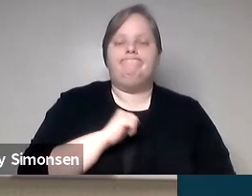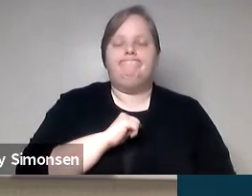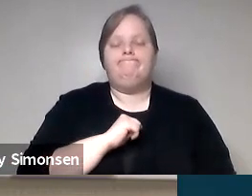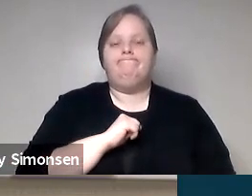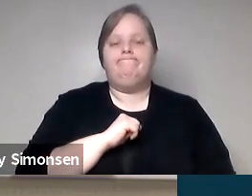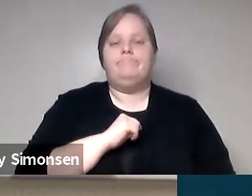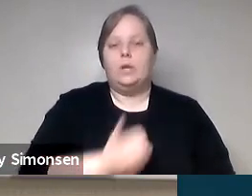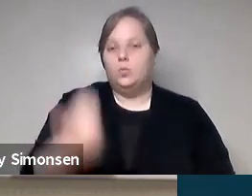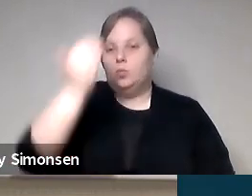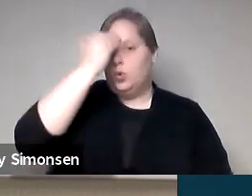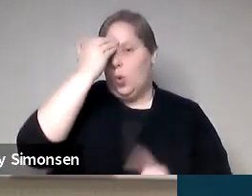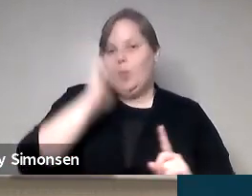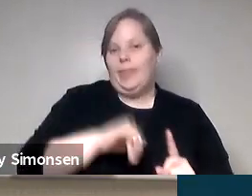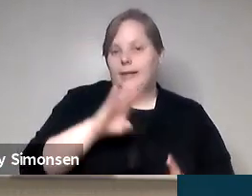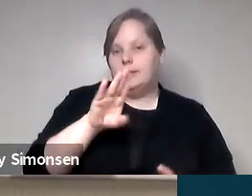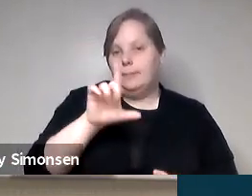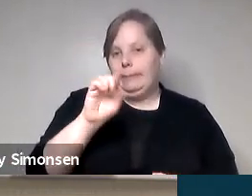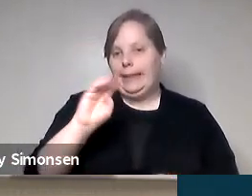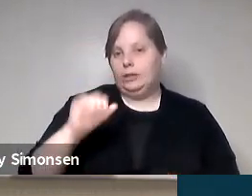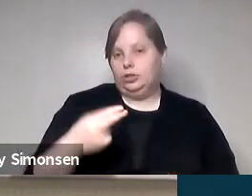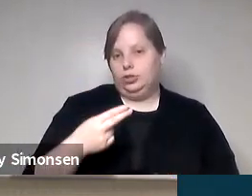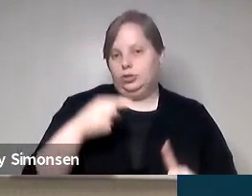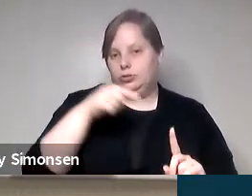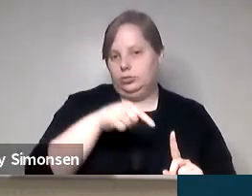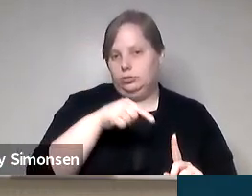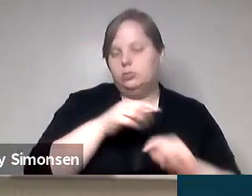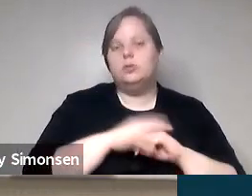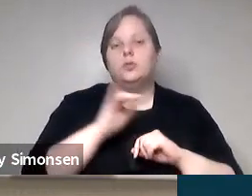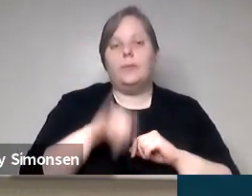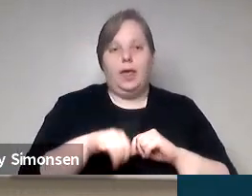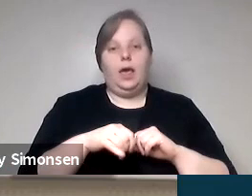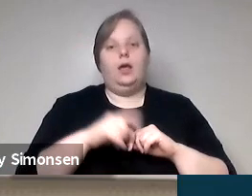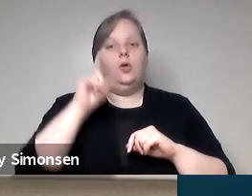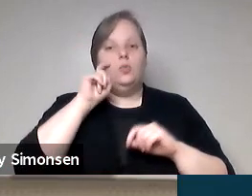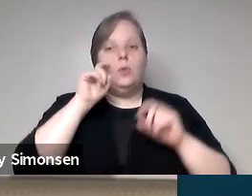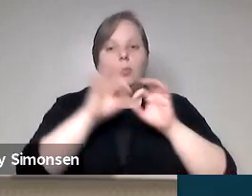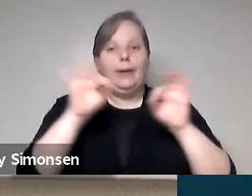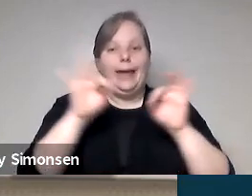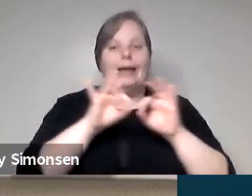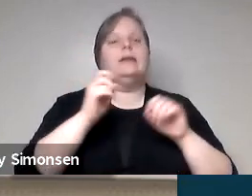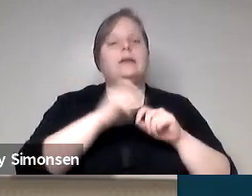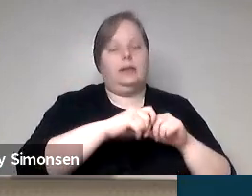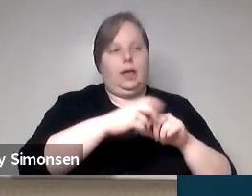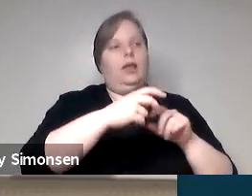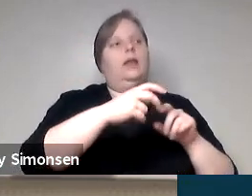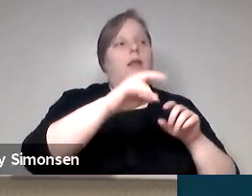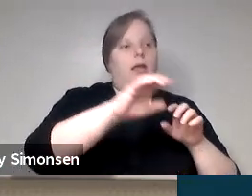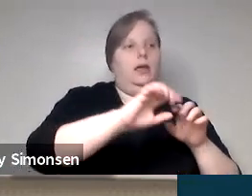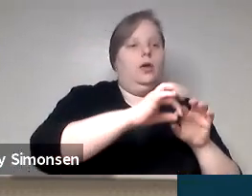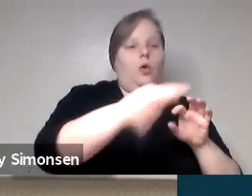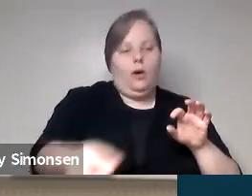individual to know that that's bleach. So they can take that rubber band off or move it back so they're able to spray. But